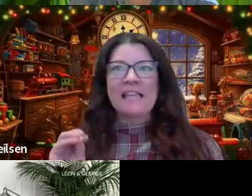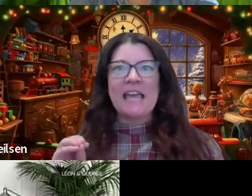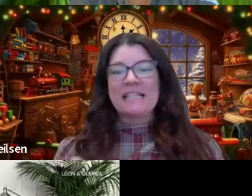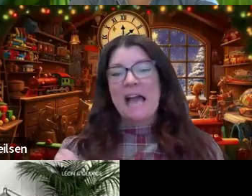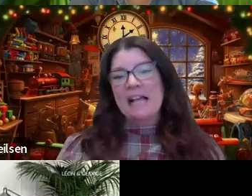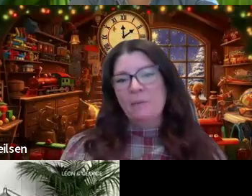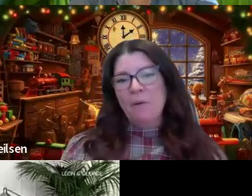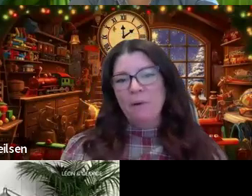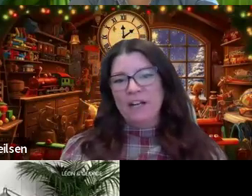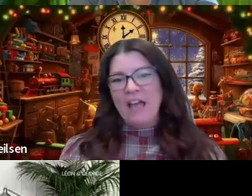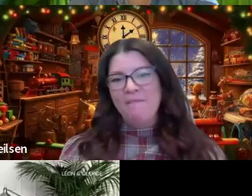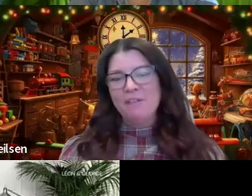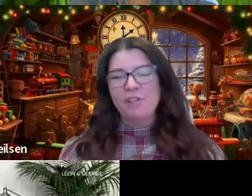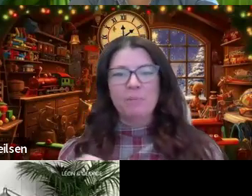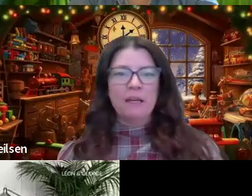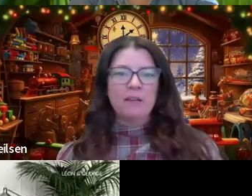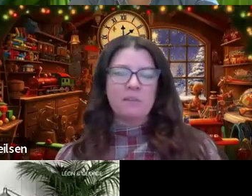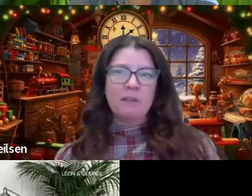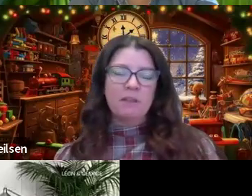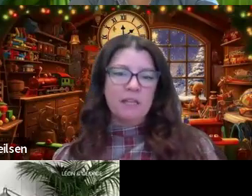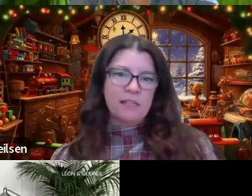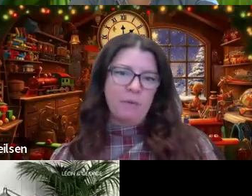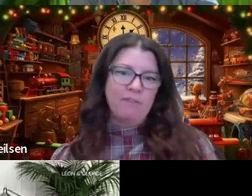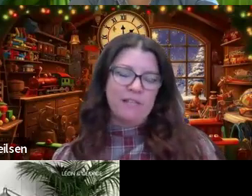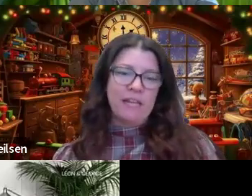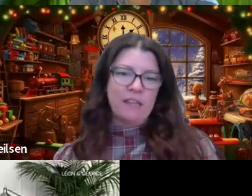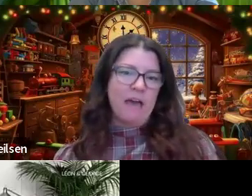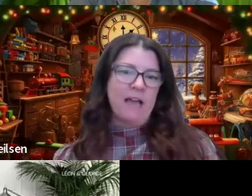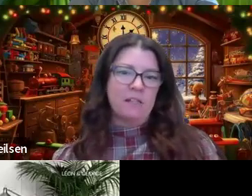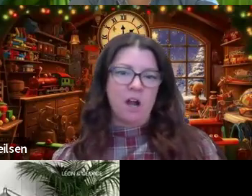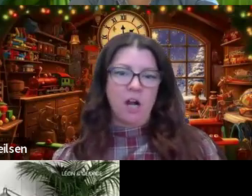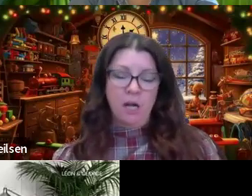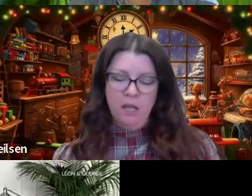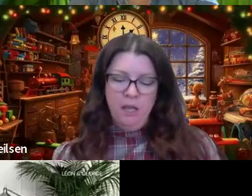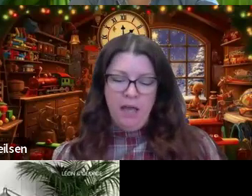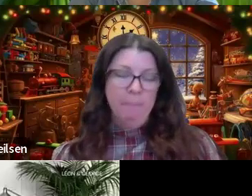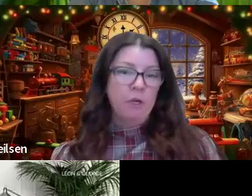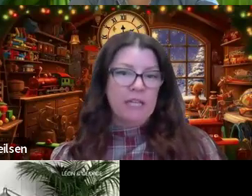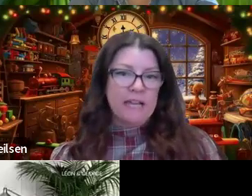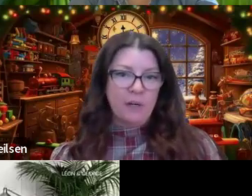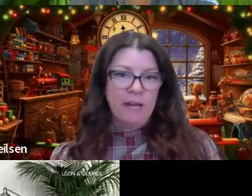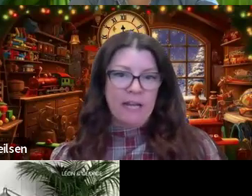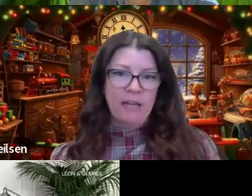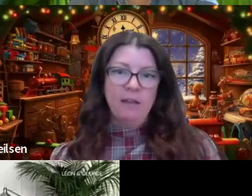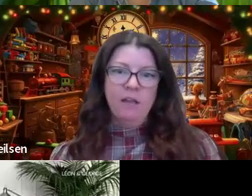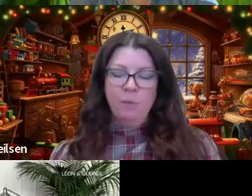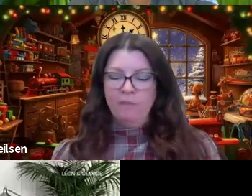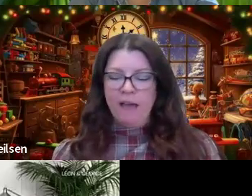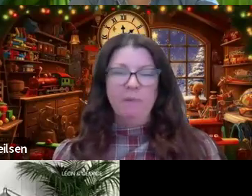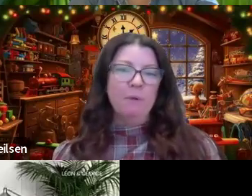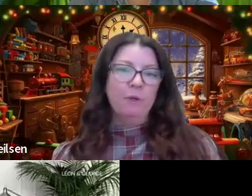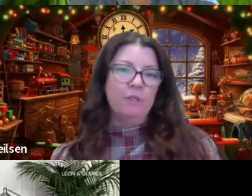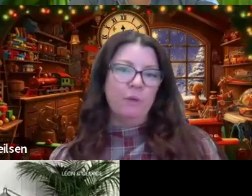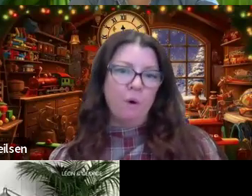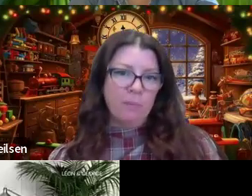I can't say exactly what we're going to have this year, but some of the things that we've seen in the past are cookie decorating.